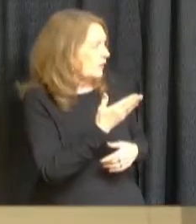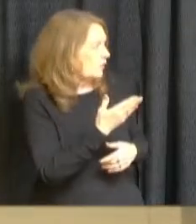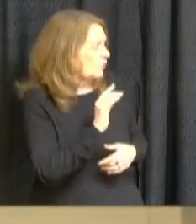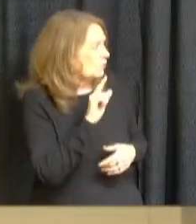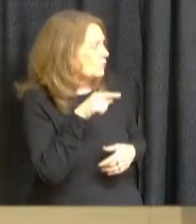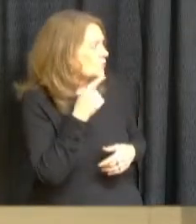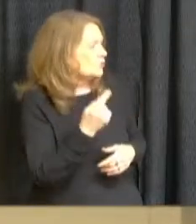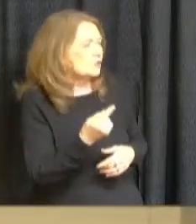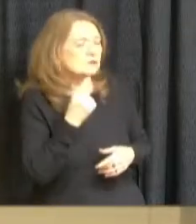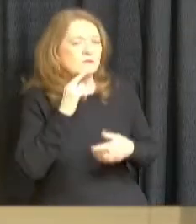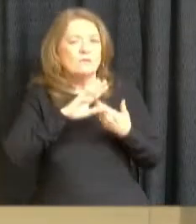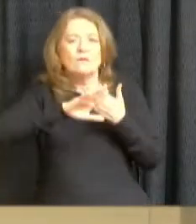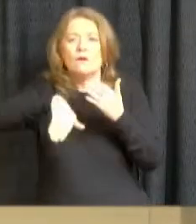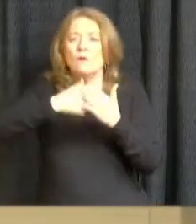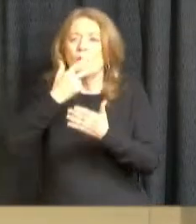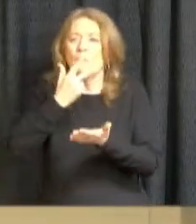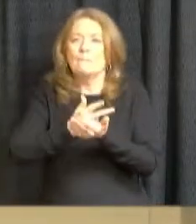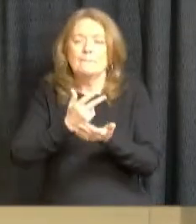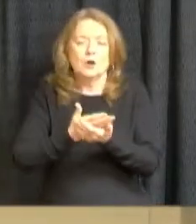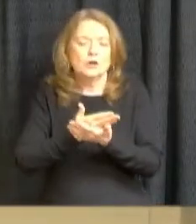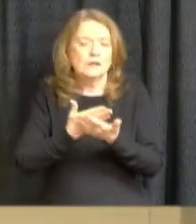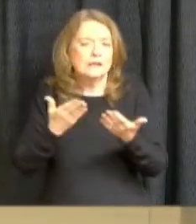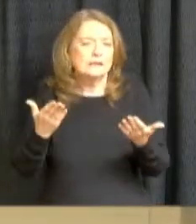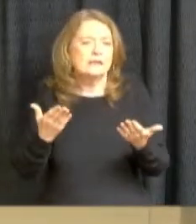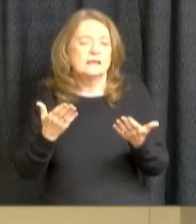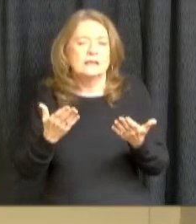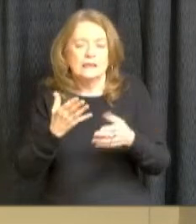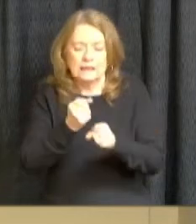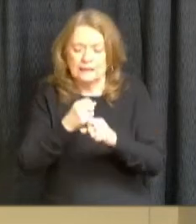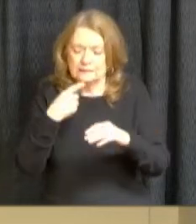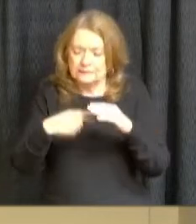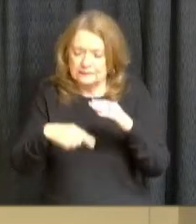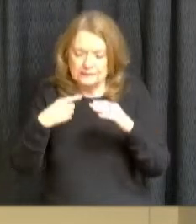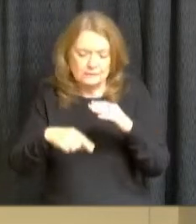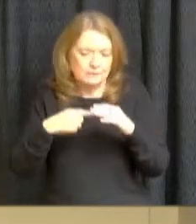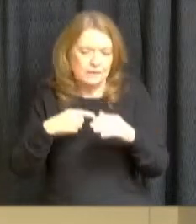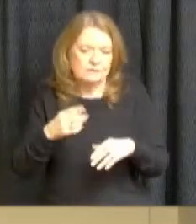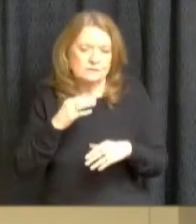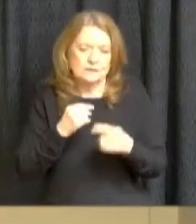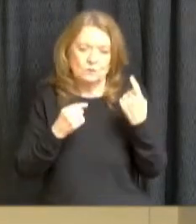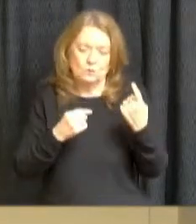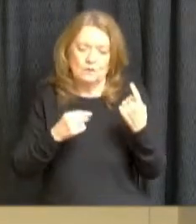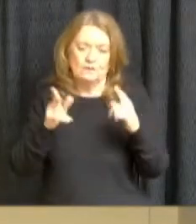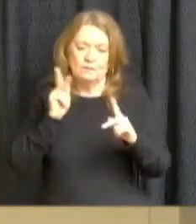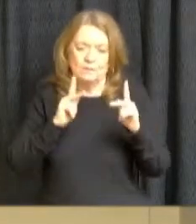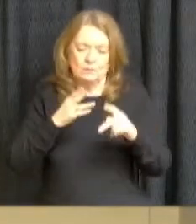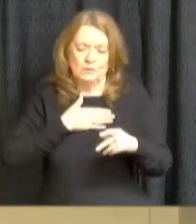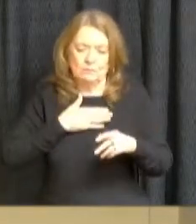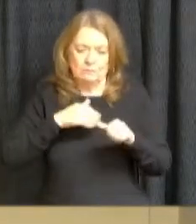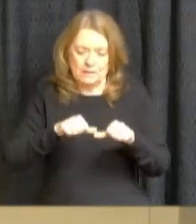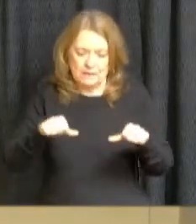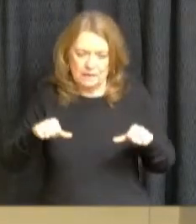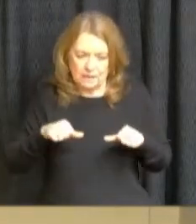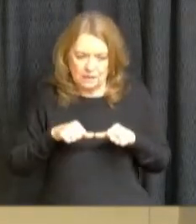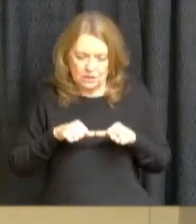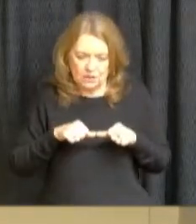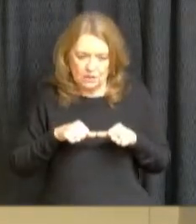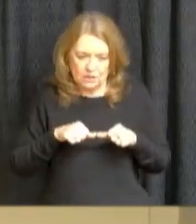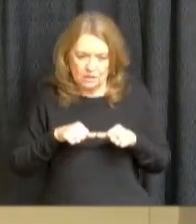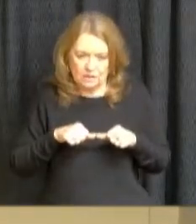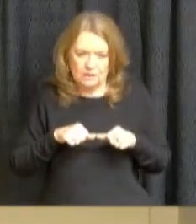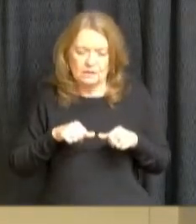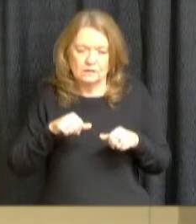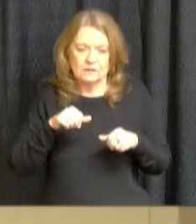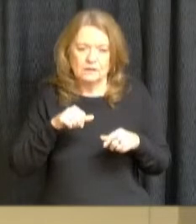Just the whole parking thing did bring some emails that came in, and one of my constituents, and this is because I know we have a parking